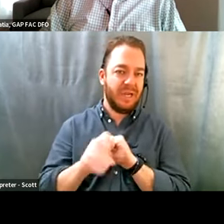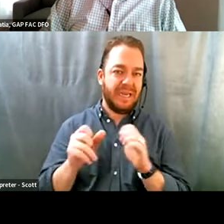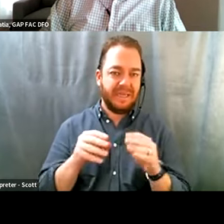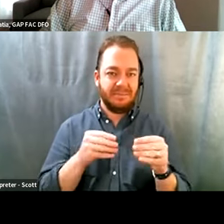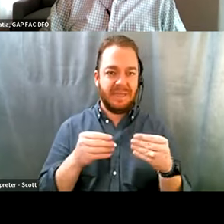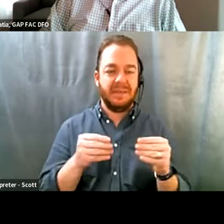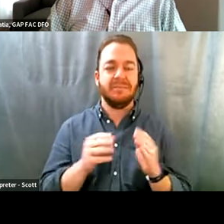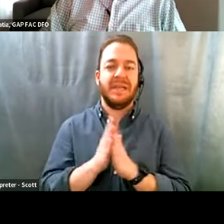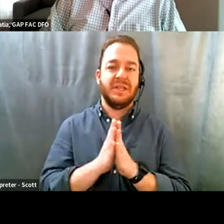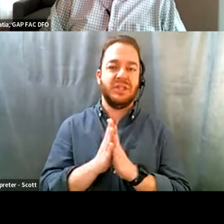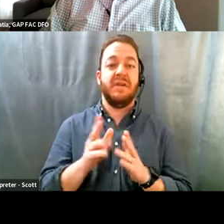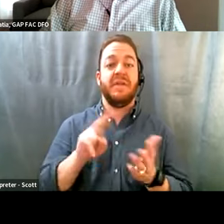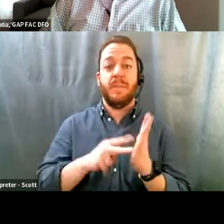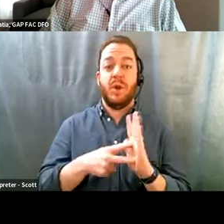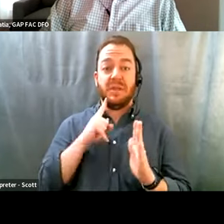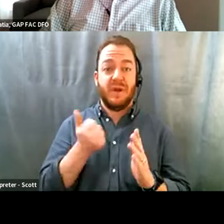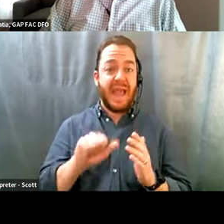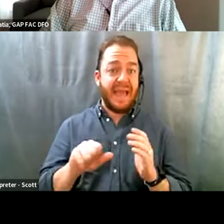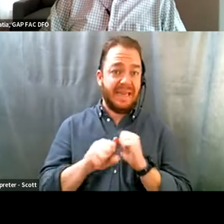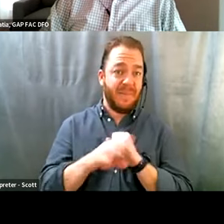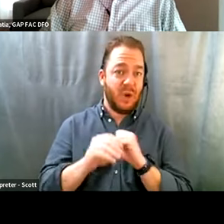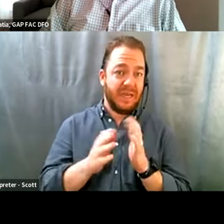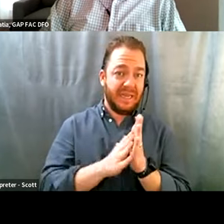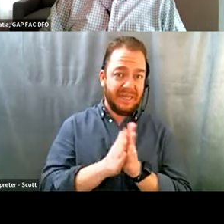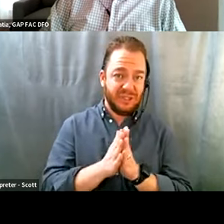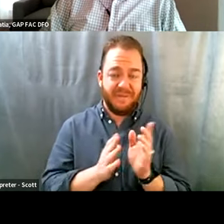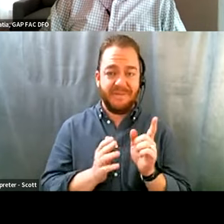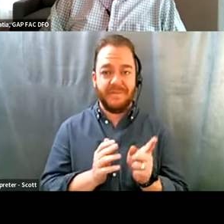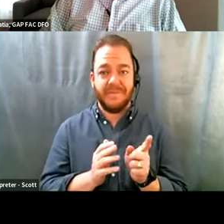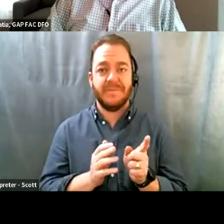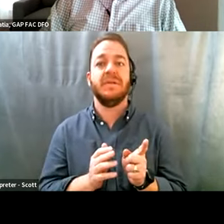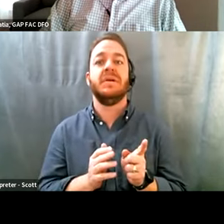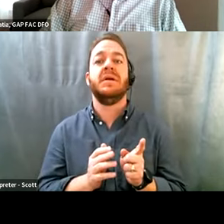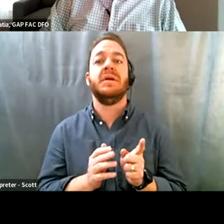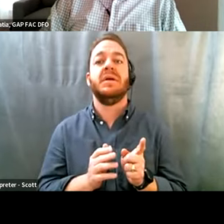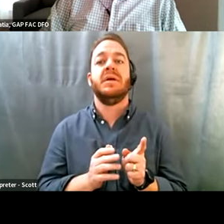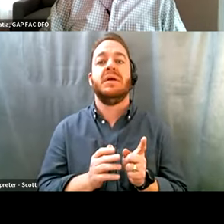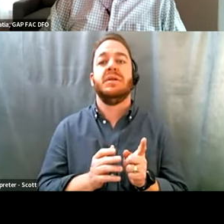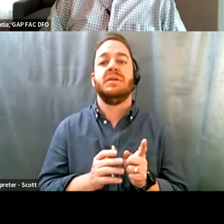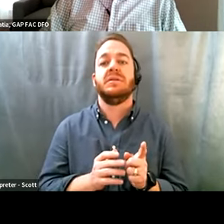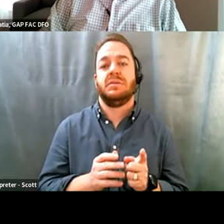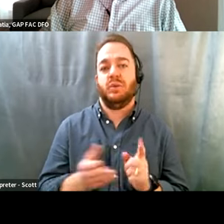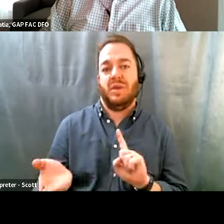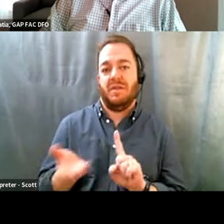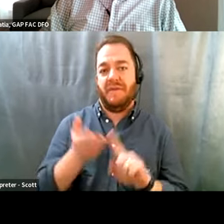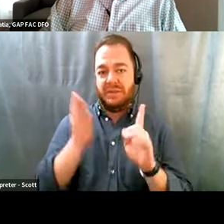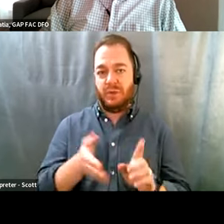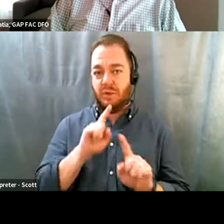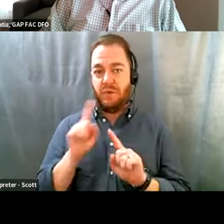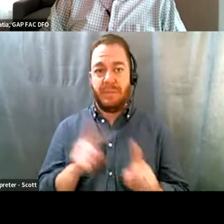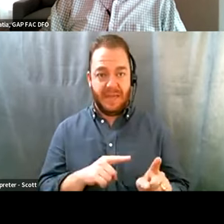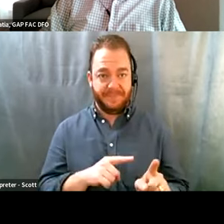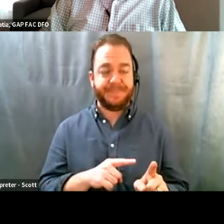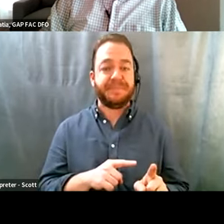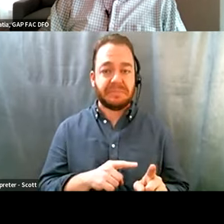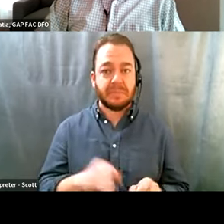the purpose of any marketing initiative, as just to your point, is to get that person to reply. So